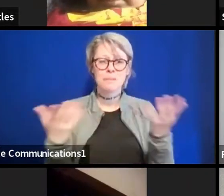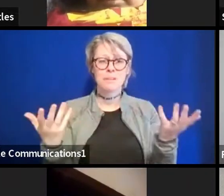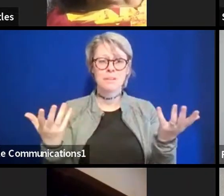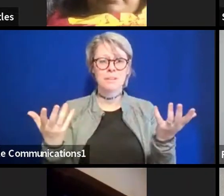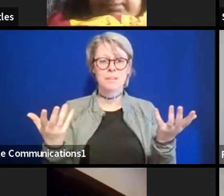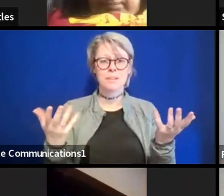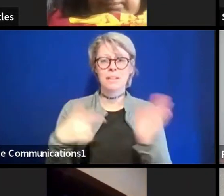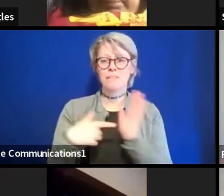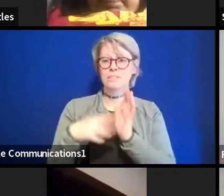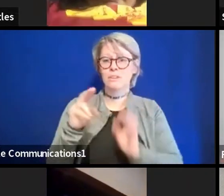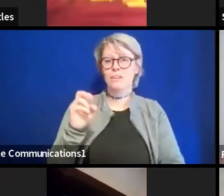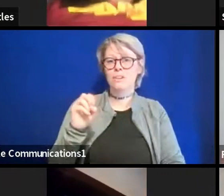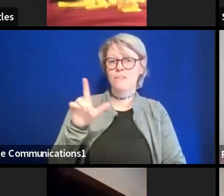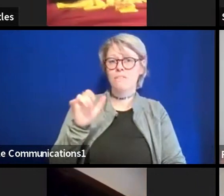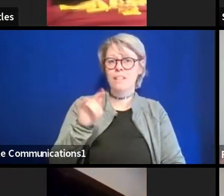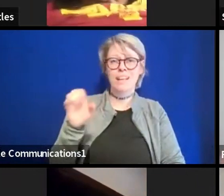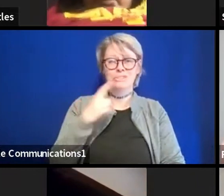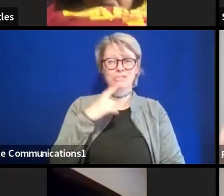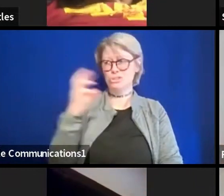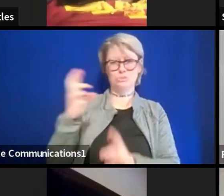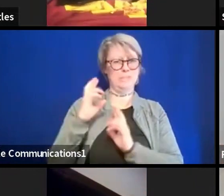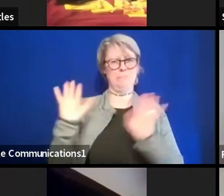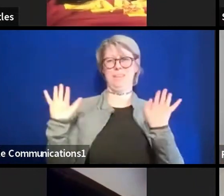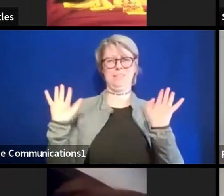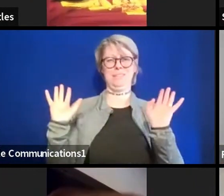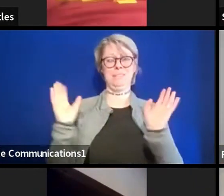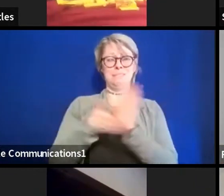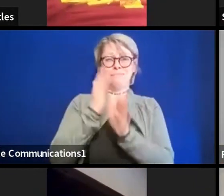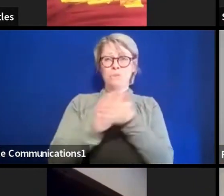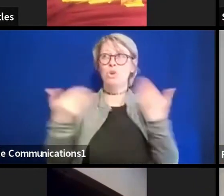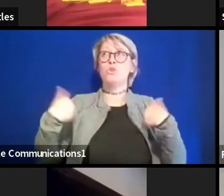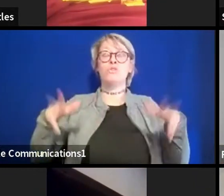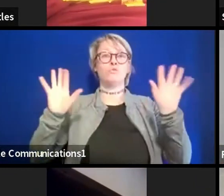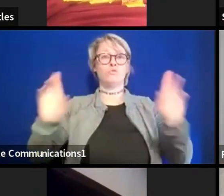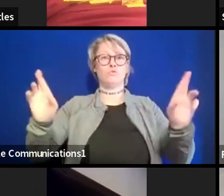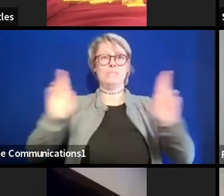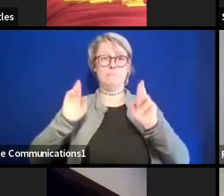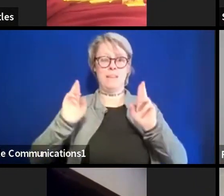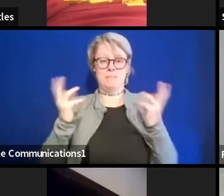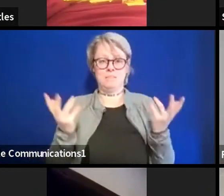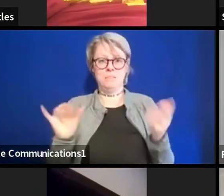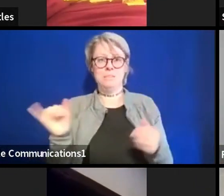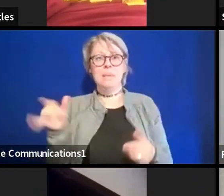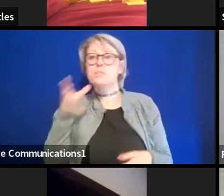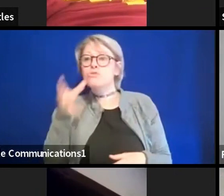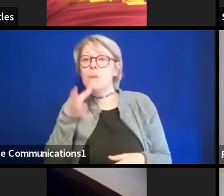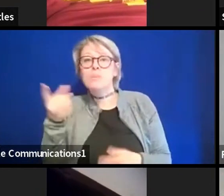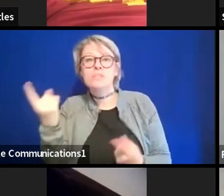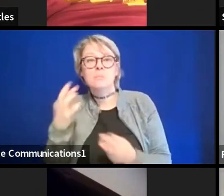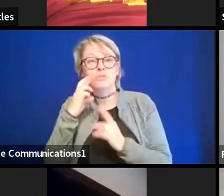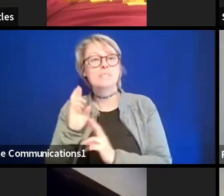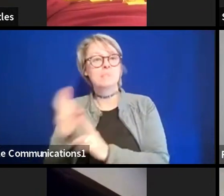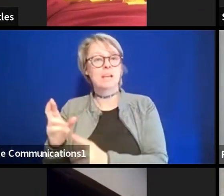saying, just treat me with respect, like speak to me like you might speak to your grandmother, not like